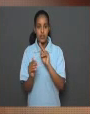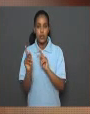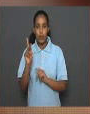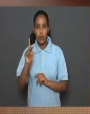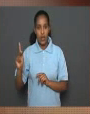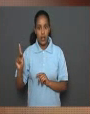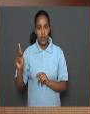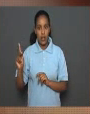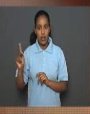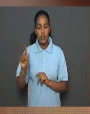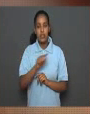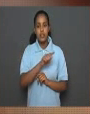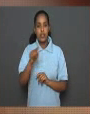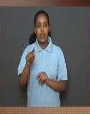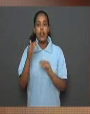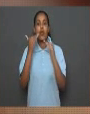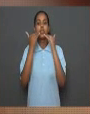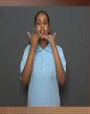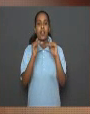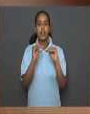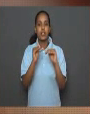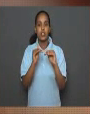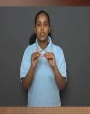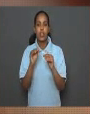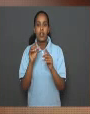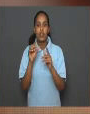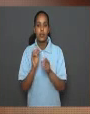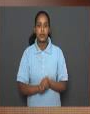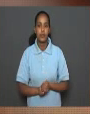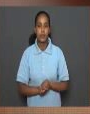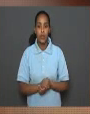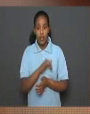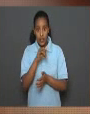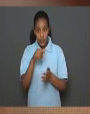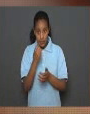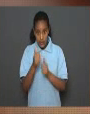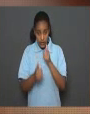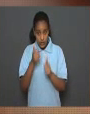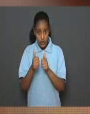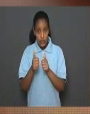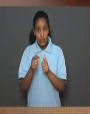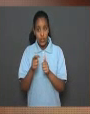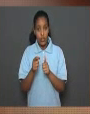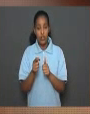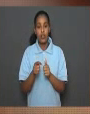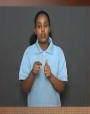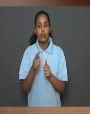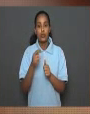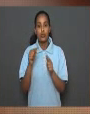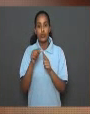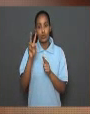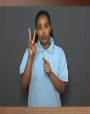product of their concentration terms, each raised to the